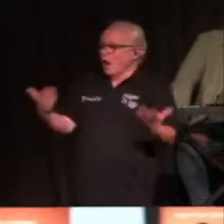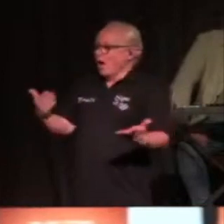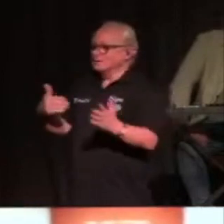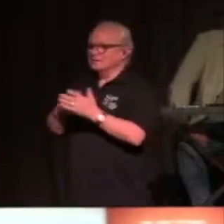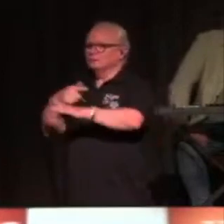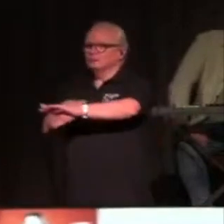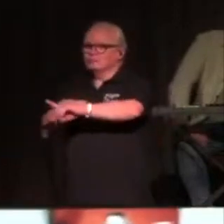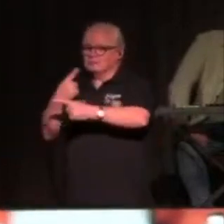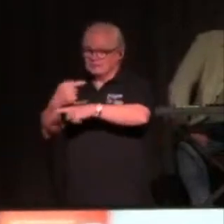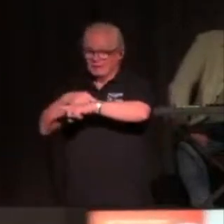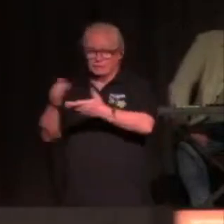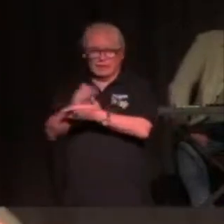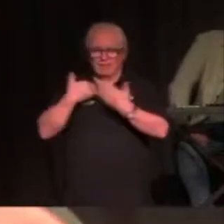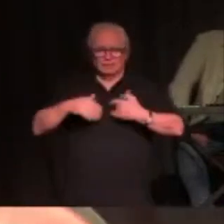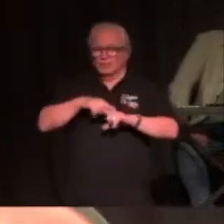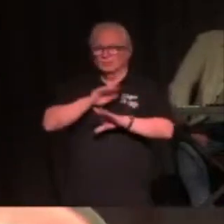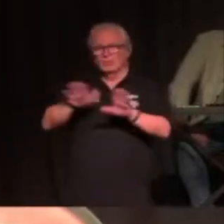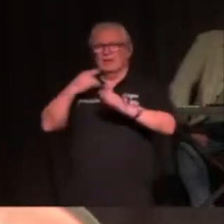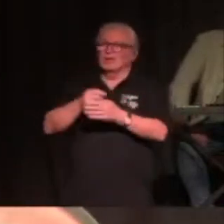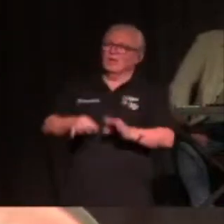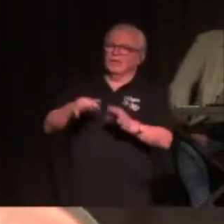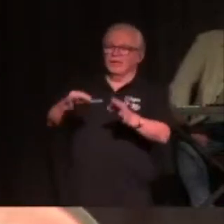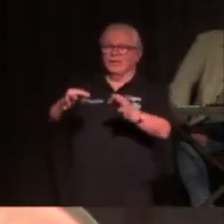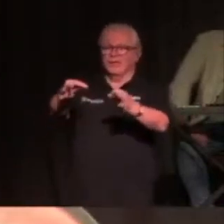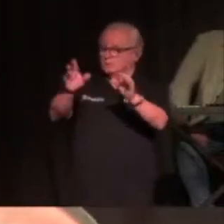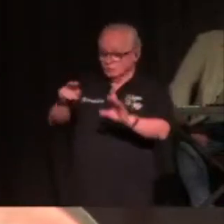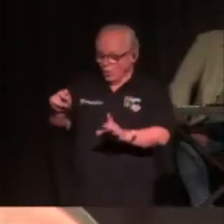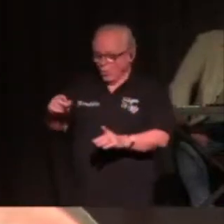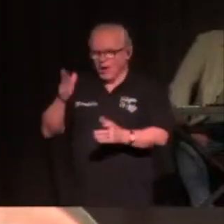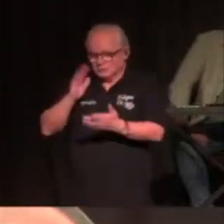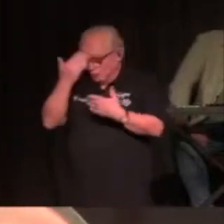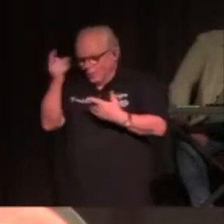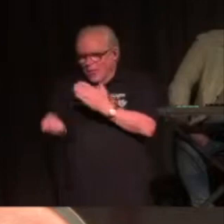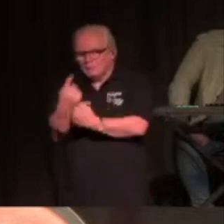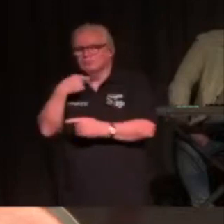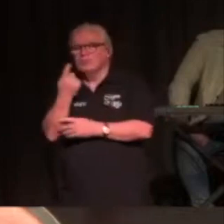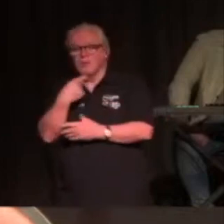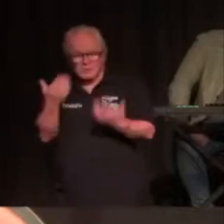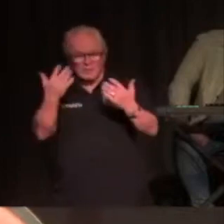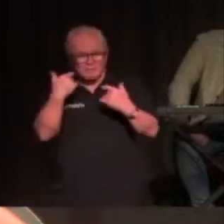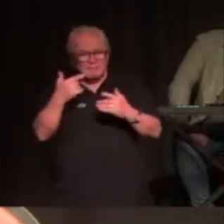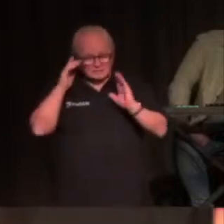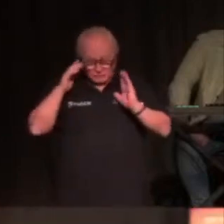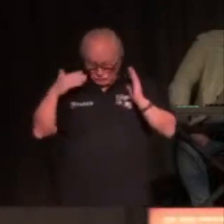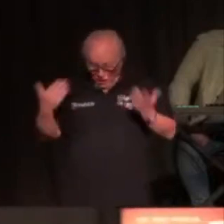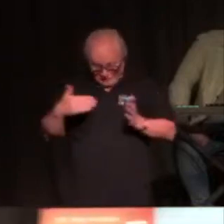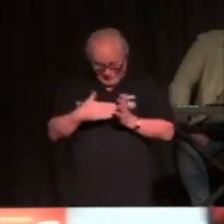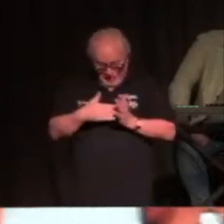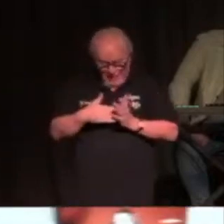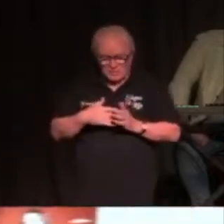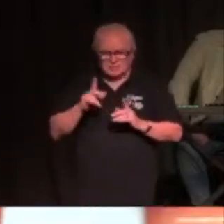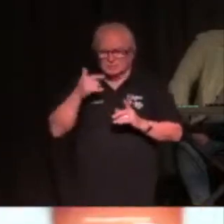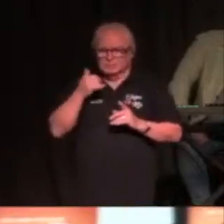for salvation. You don't hang on, don't wait, for you don't know what comes tomorrow. Come on. One phone call